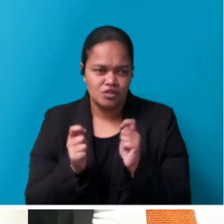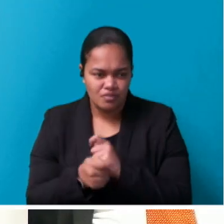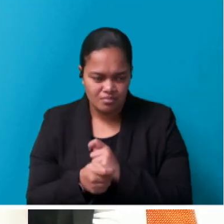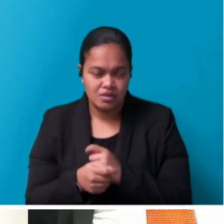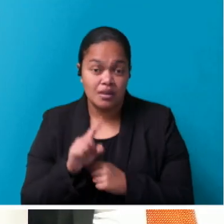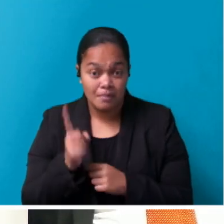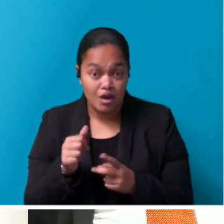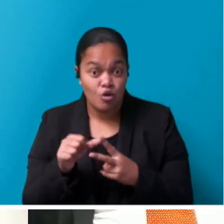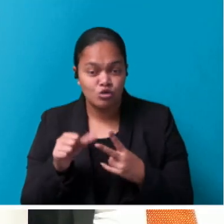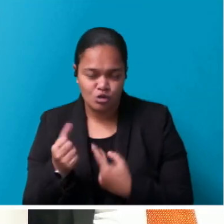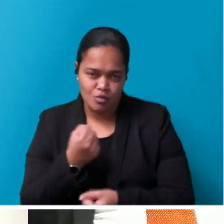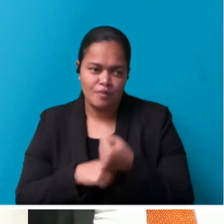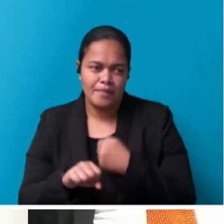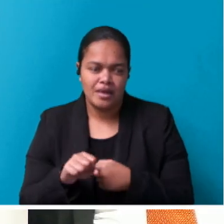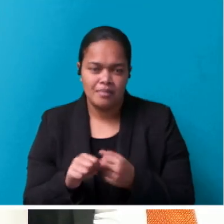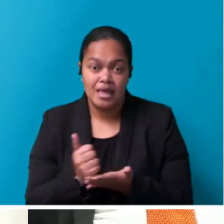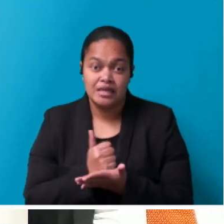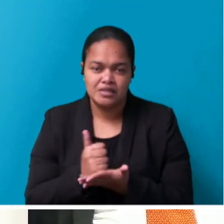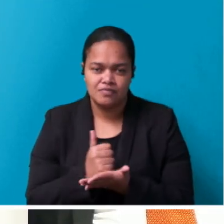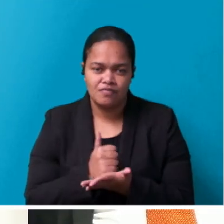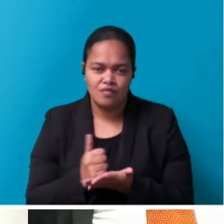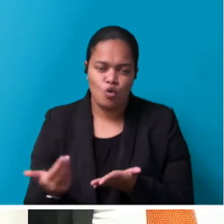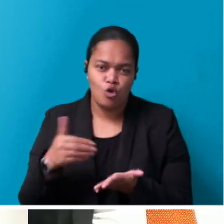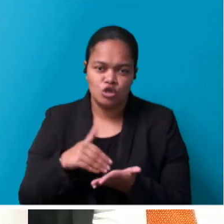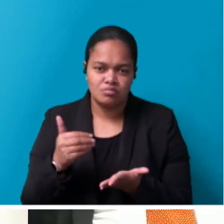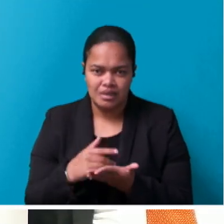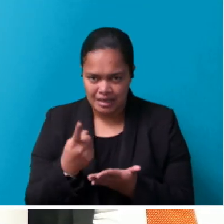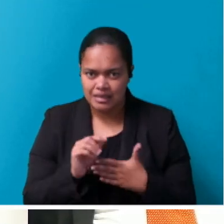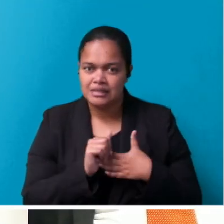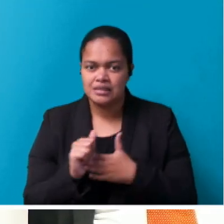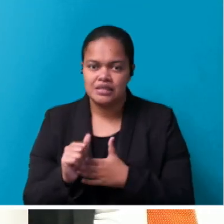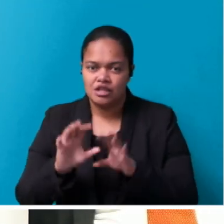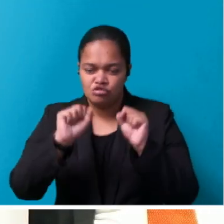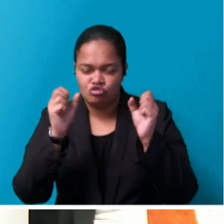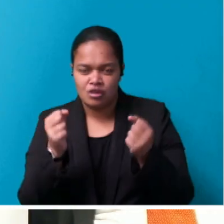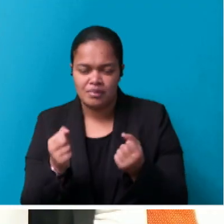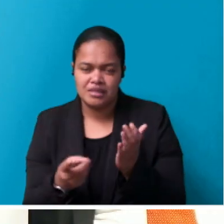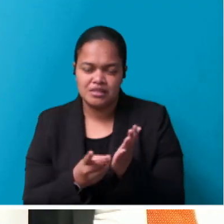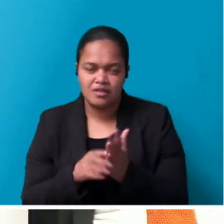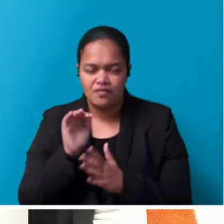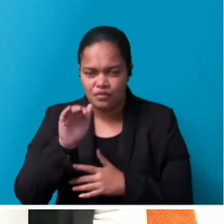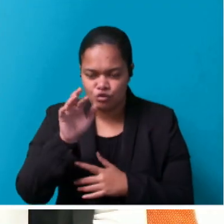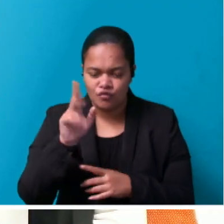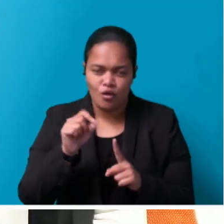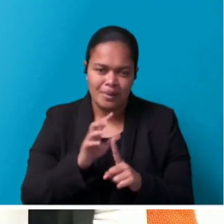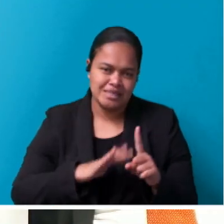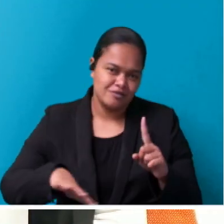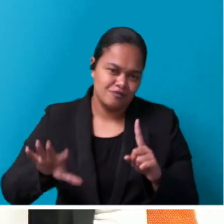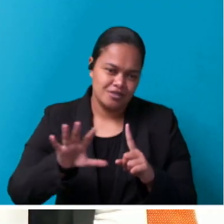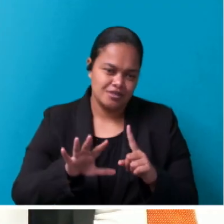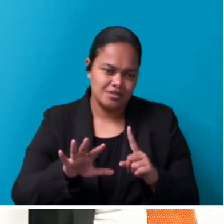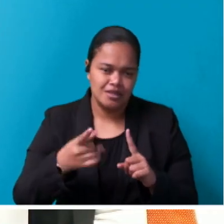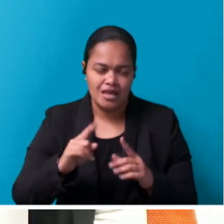will also become an active contributor and leader in shaping the digital future of the Pacific and